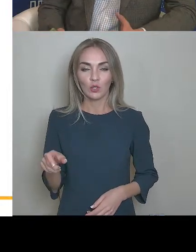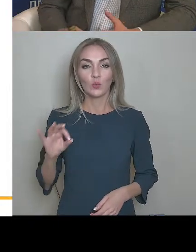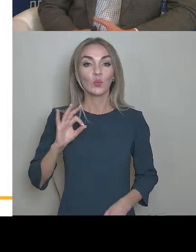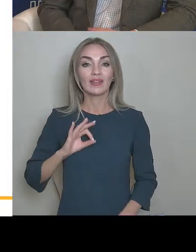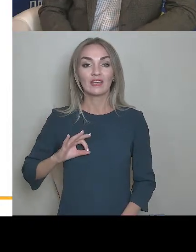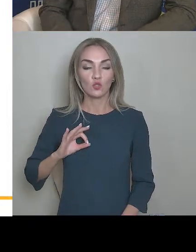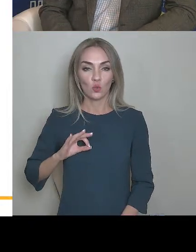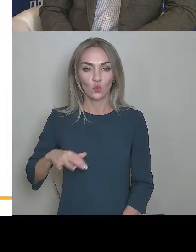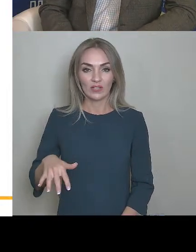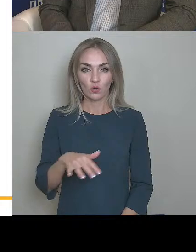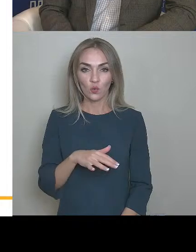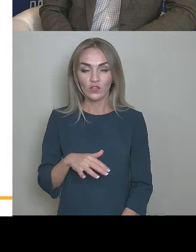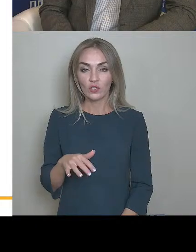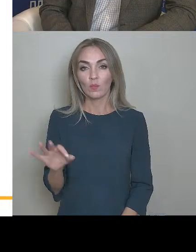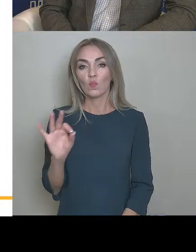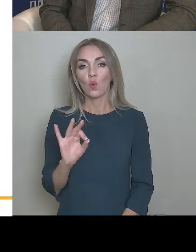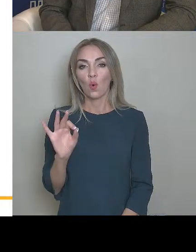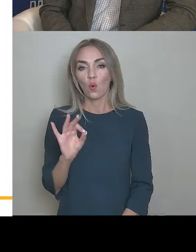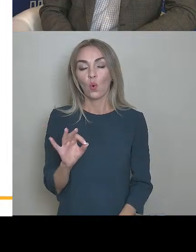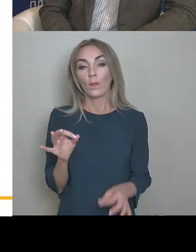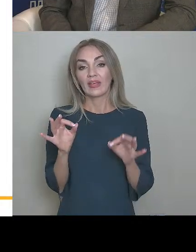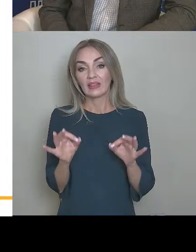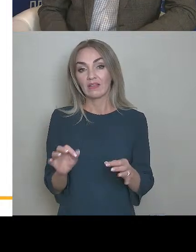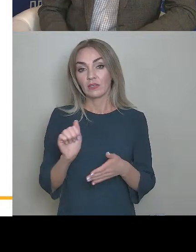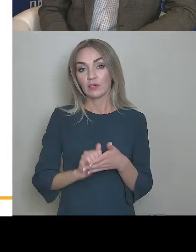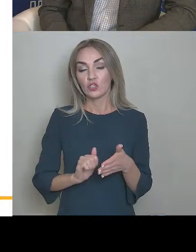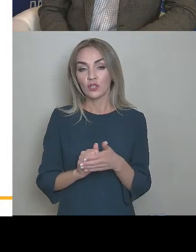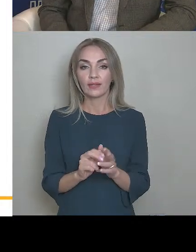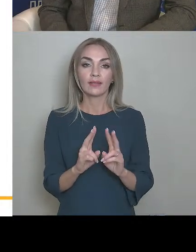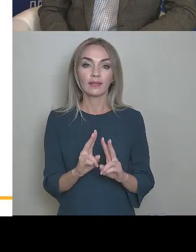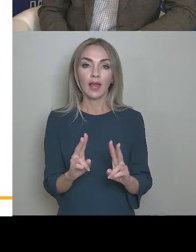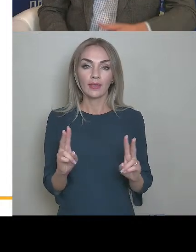here among the legal experts. But as far as the